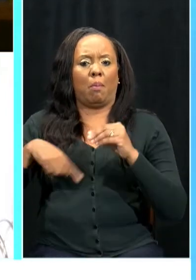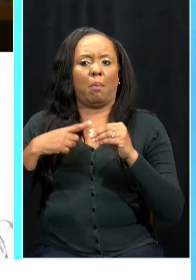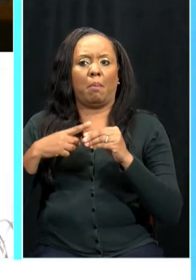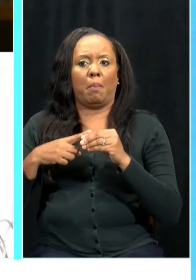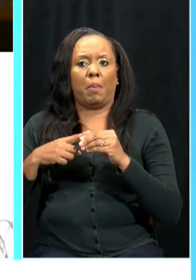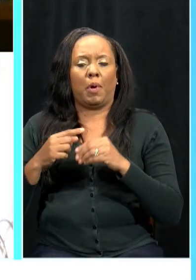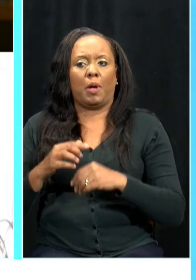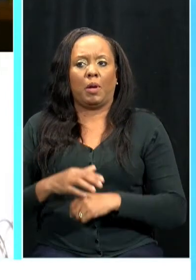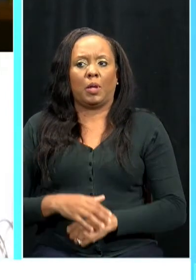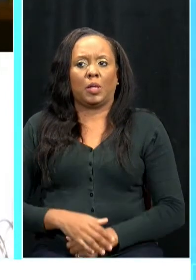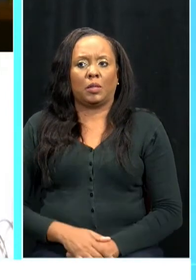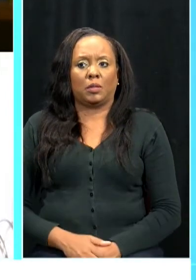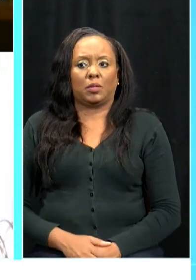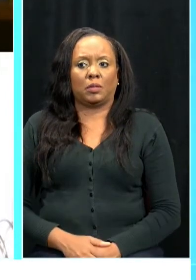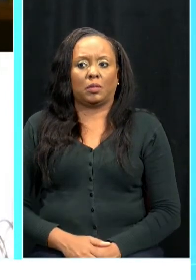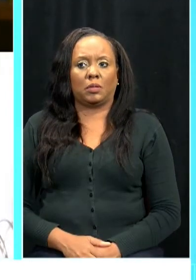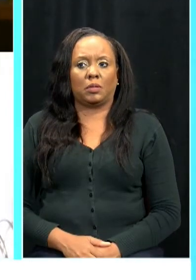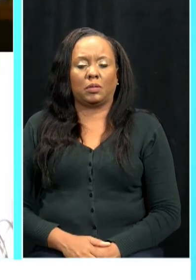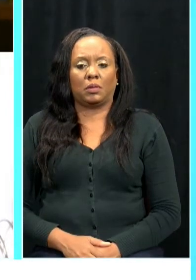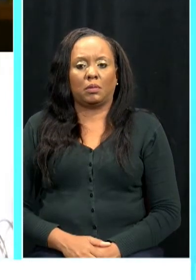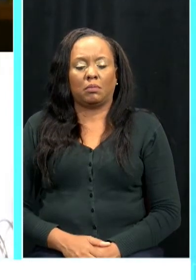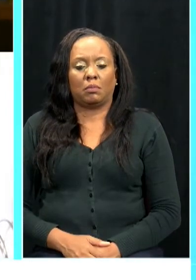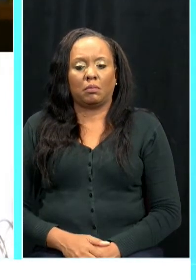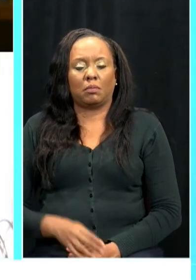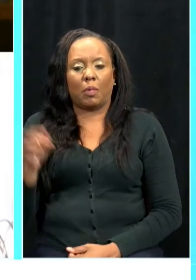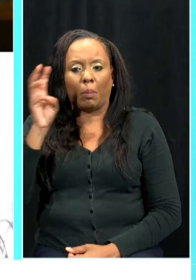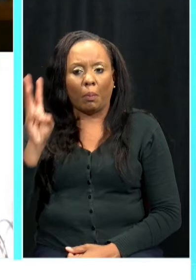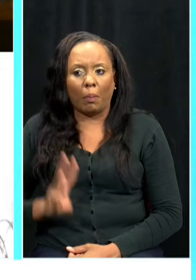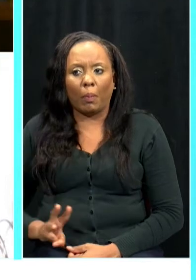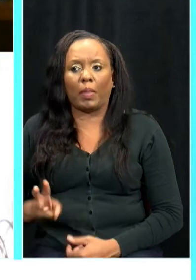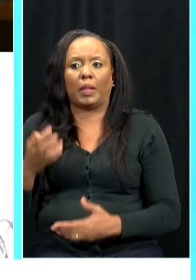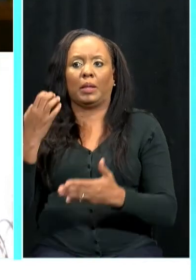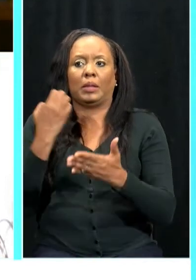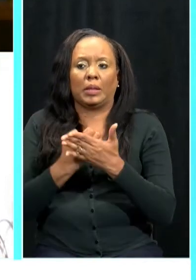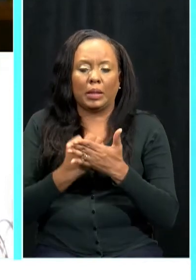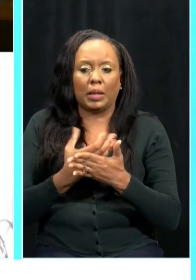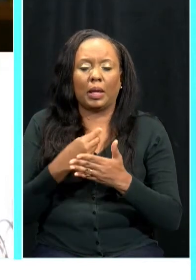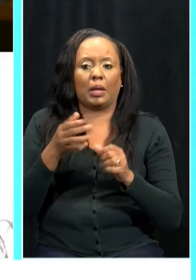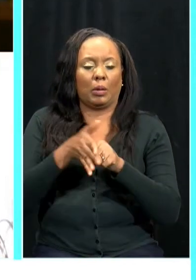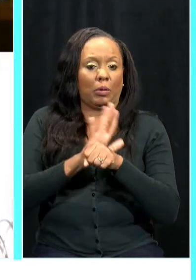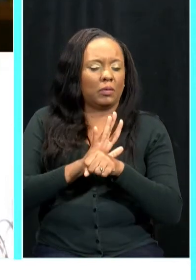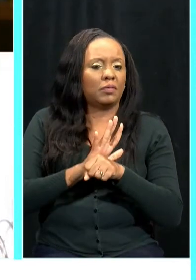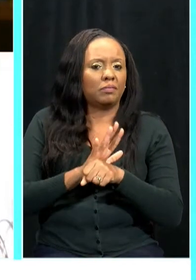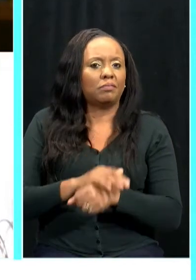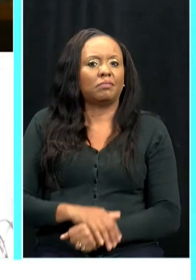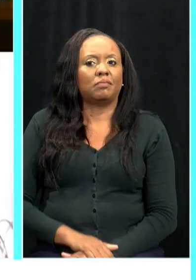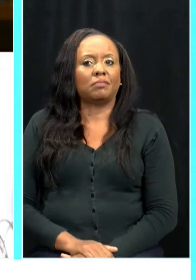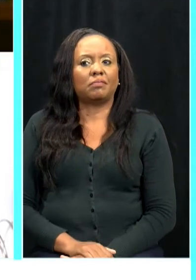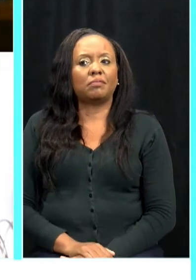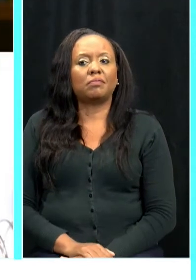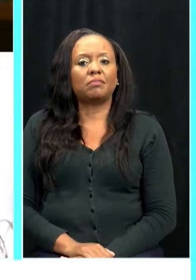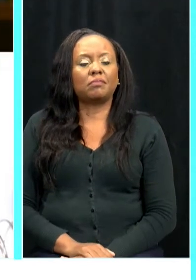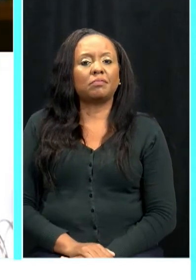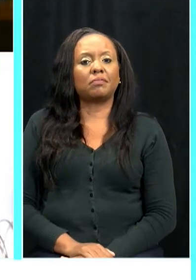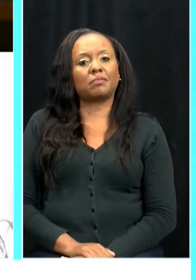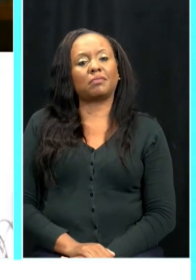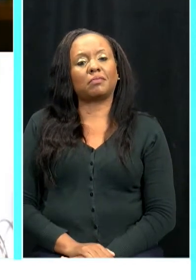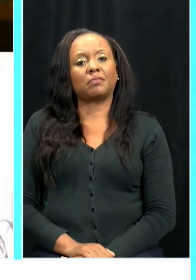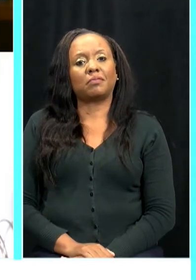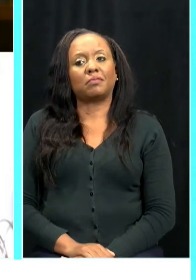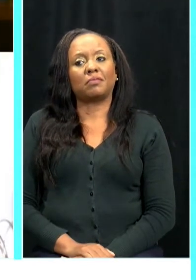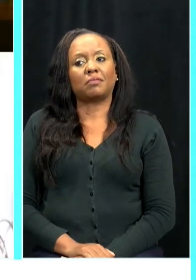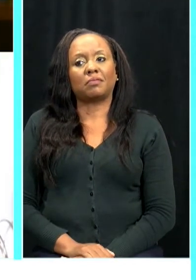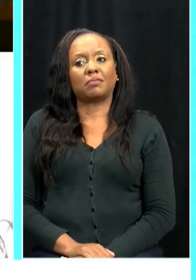decisions and the very broad economic crisis, climate crisis, and COVID. So if we could have had an inkling, for example, I'm not